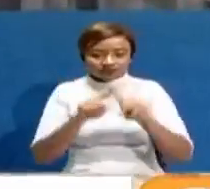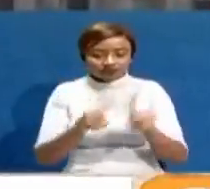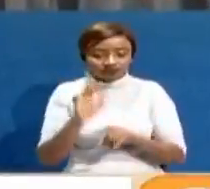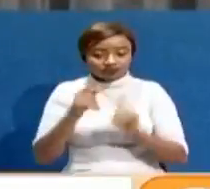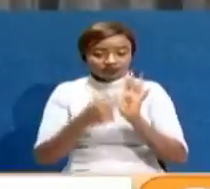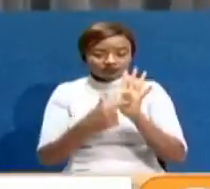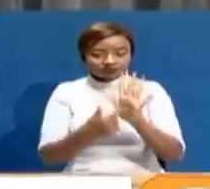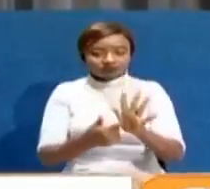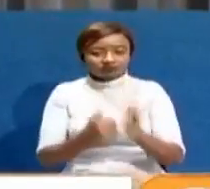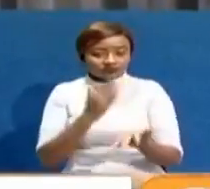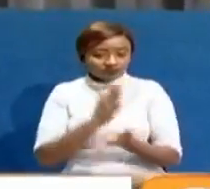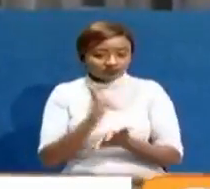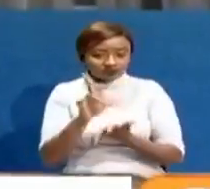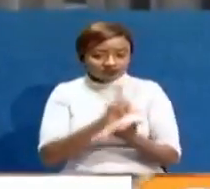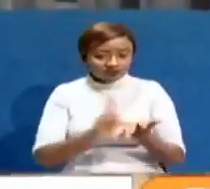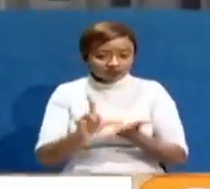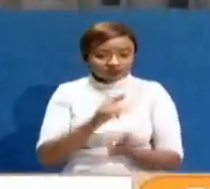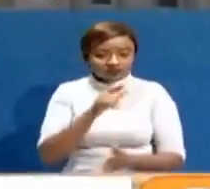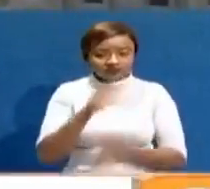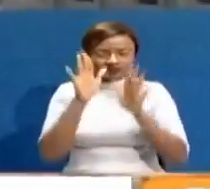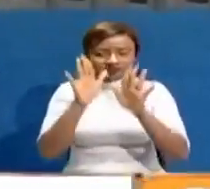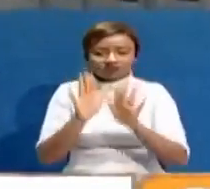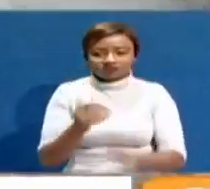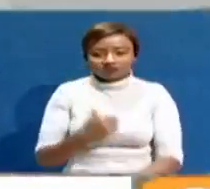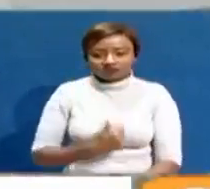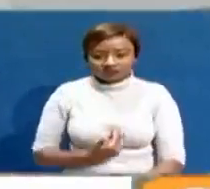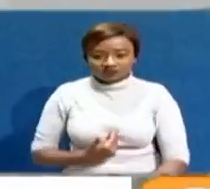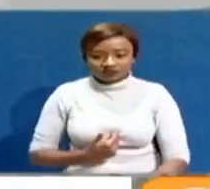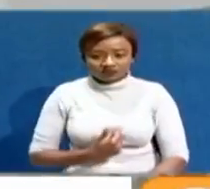that location is now playing a pivotal role.